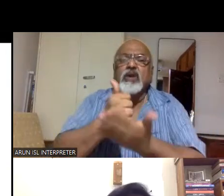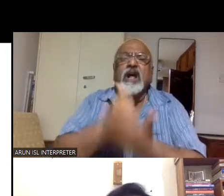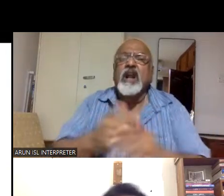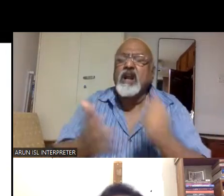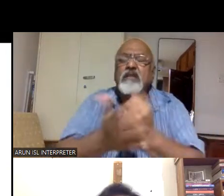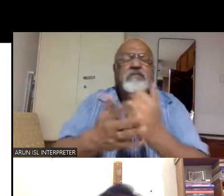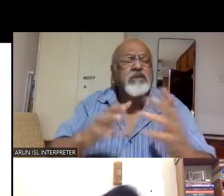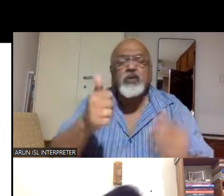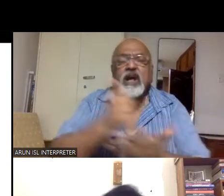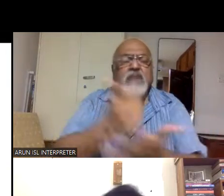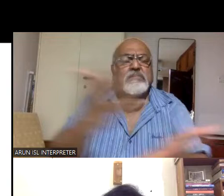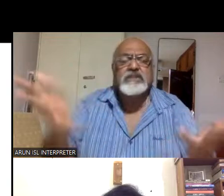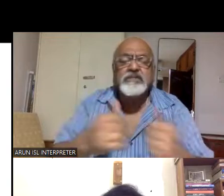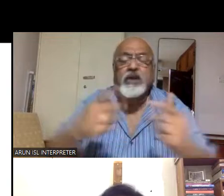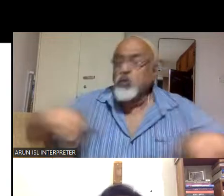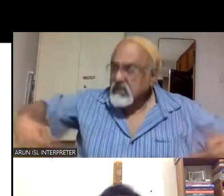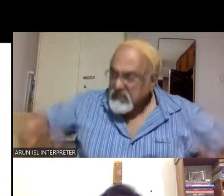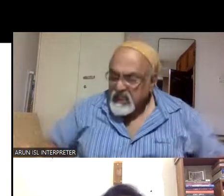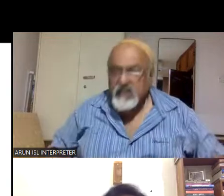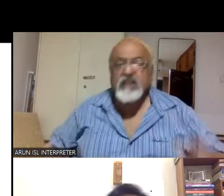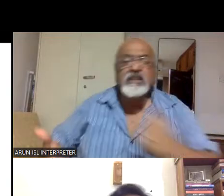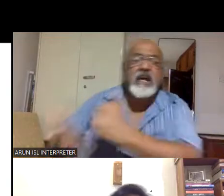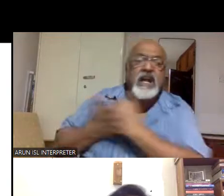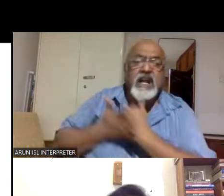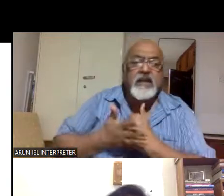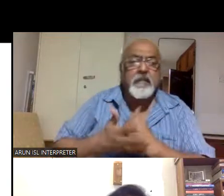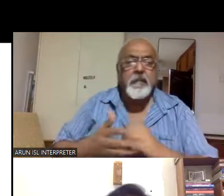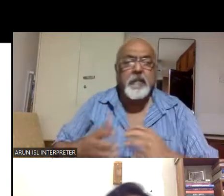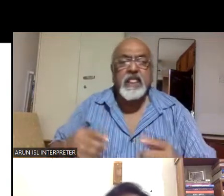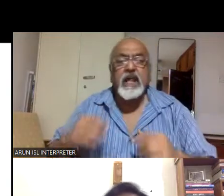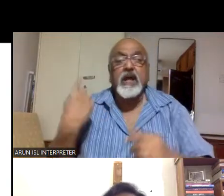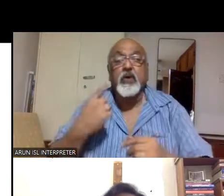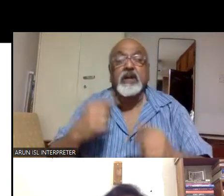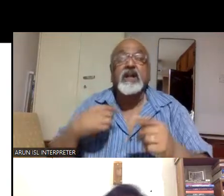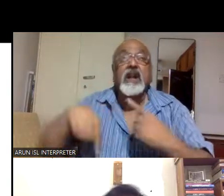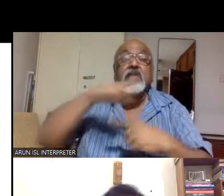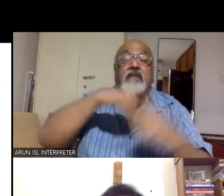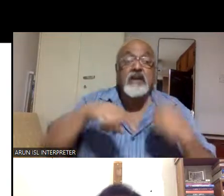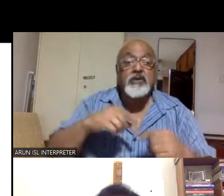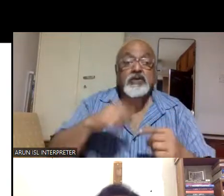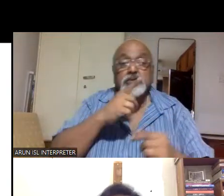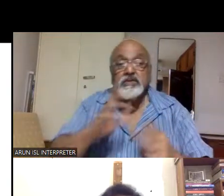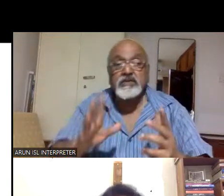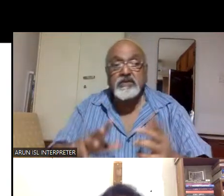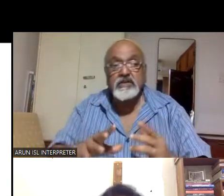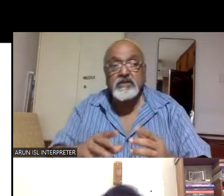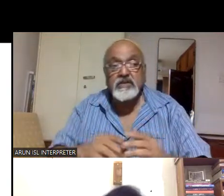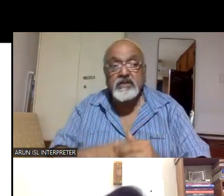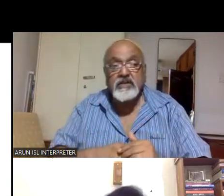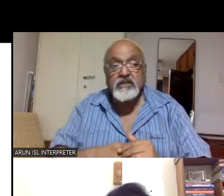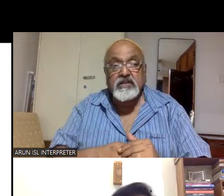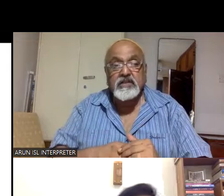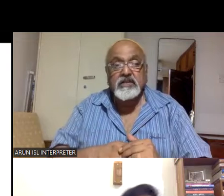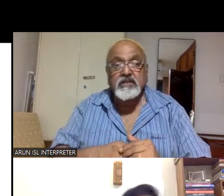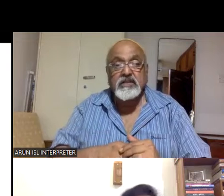my case, a wheelchair, or when traveling a long distance by using a catheter and a Euro bag instead